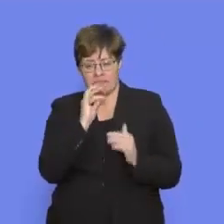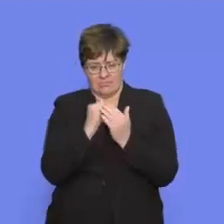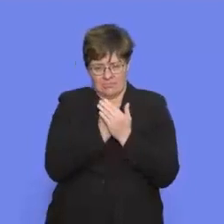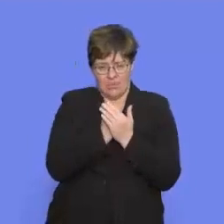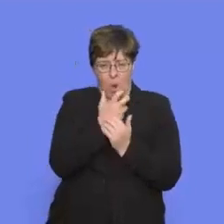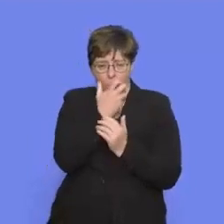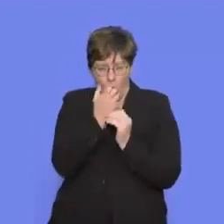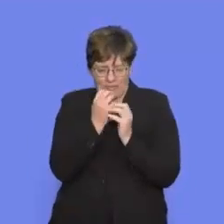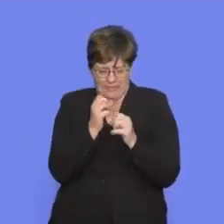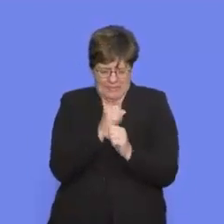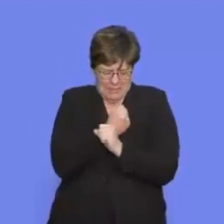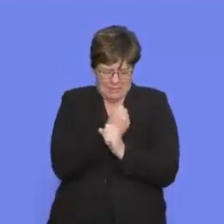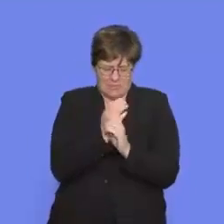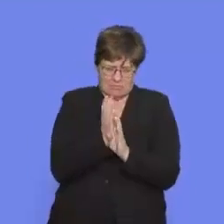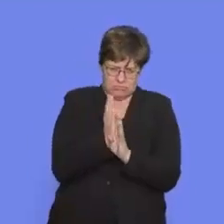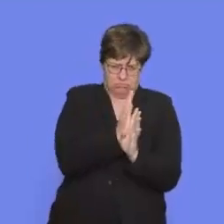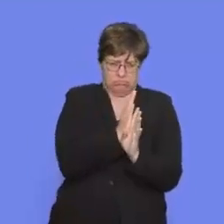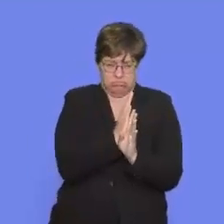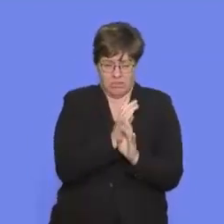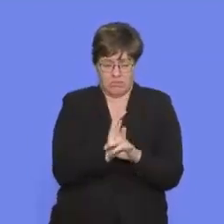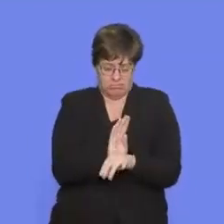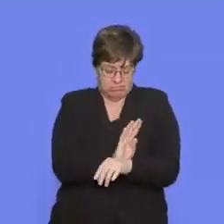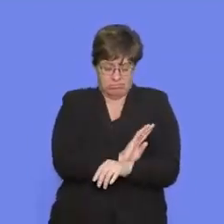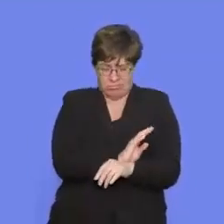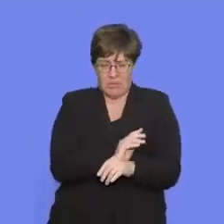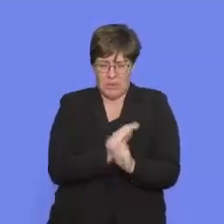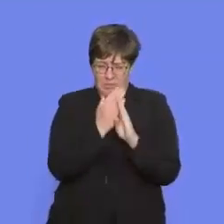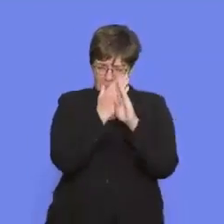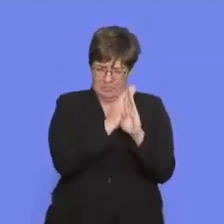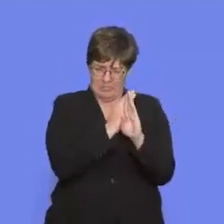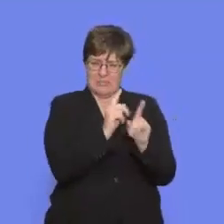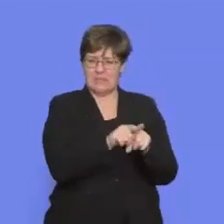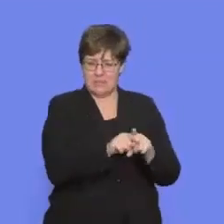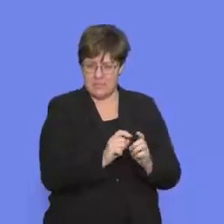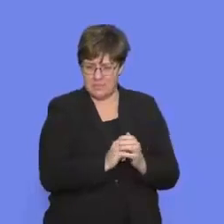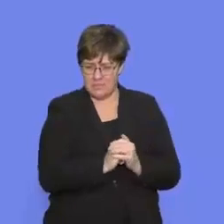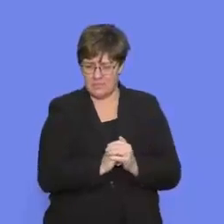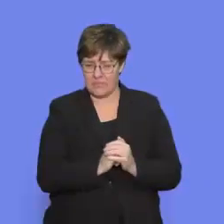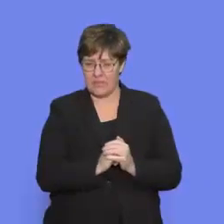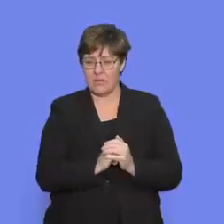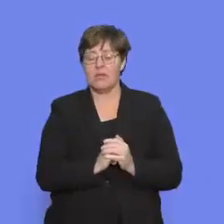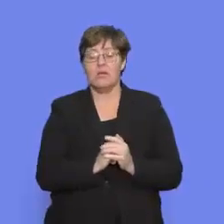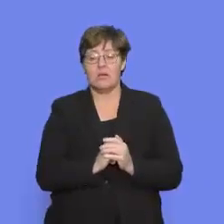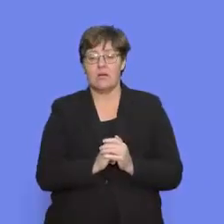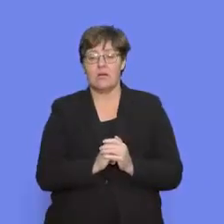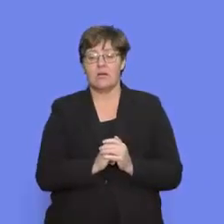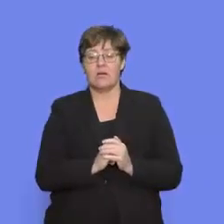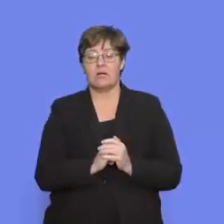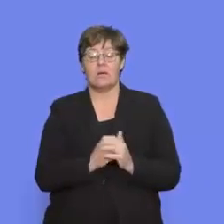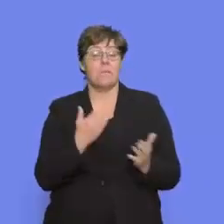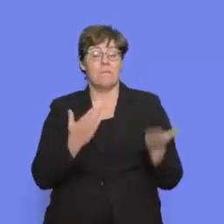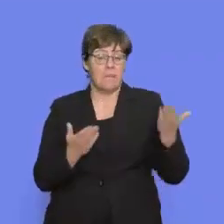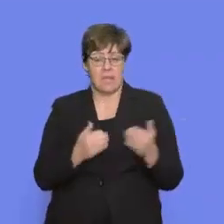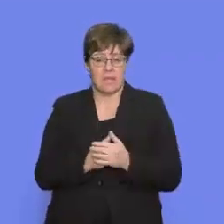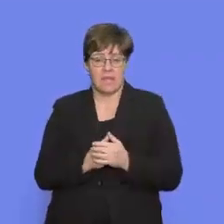takes place. And in a case that we are in a hot environment, heat